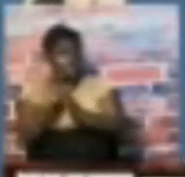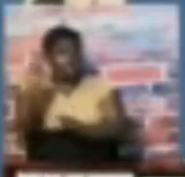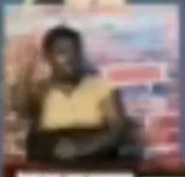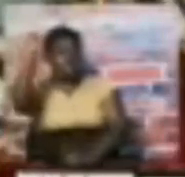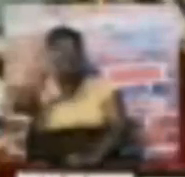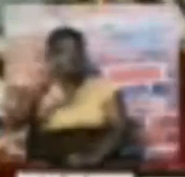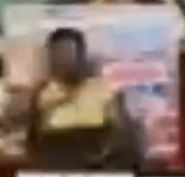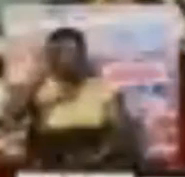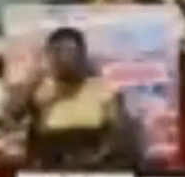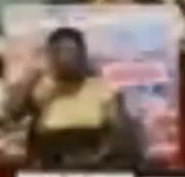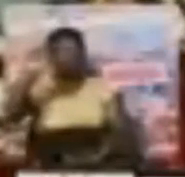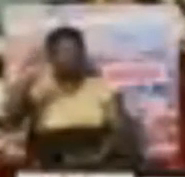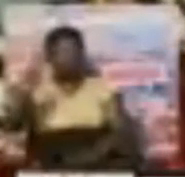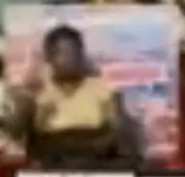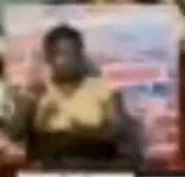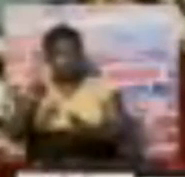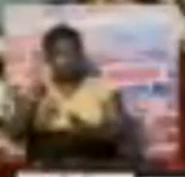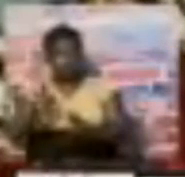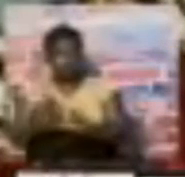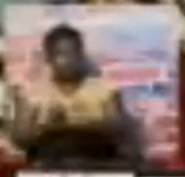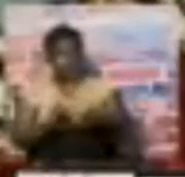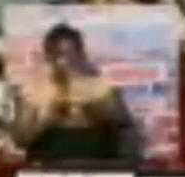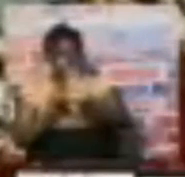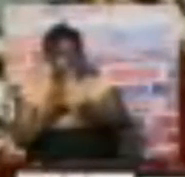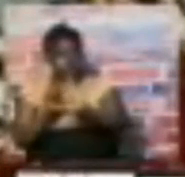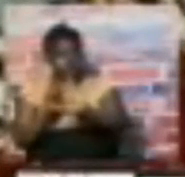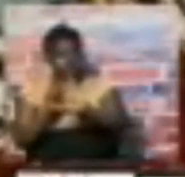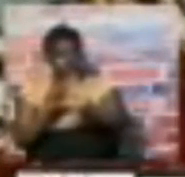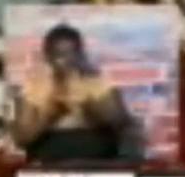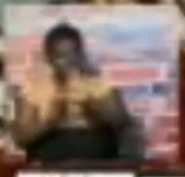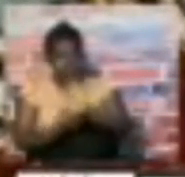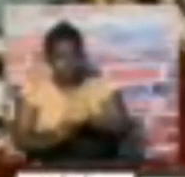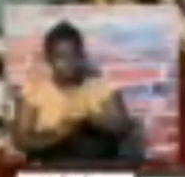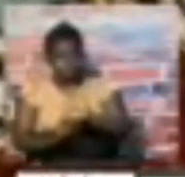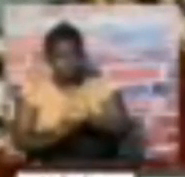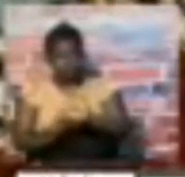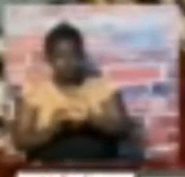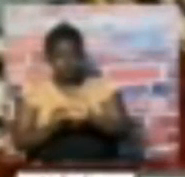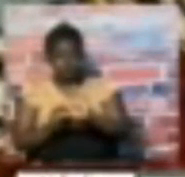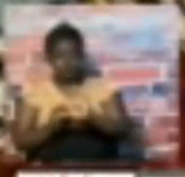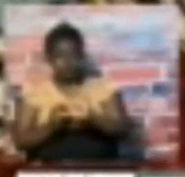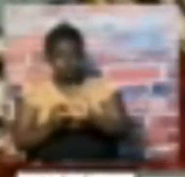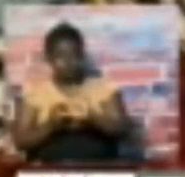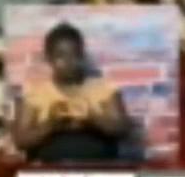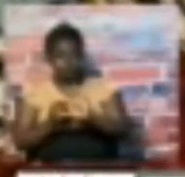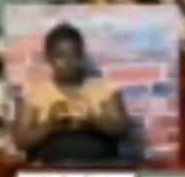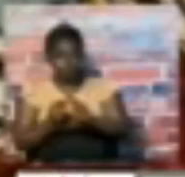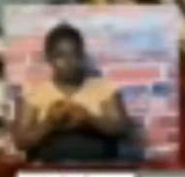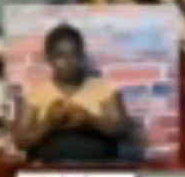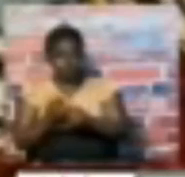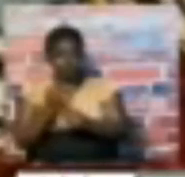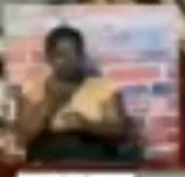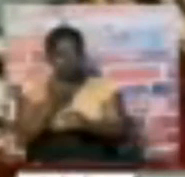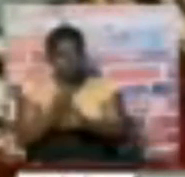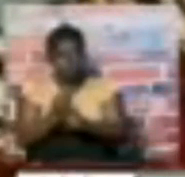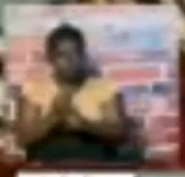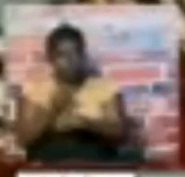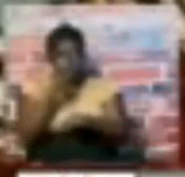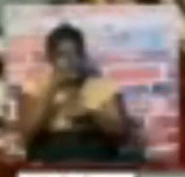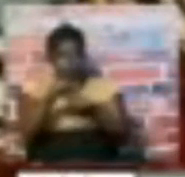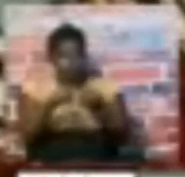Swaminarayan Temple, 125 million shillings worth of assorted food items and medical equipment.